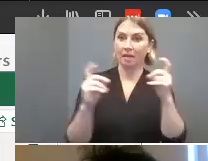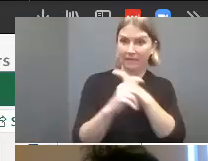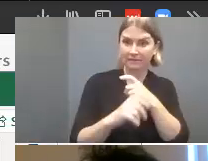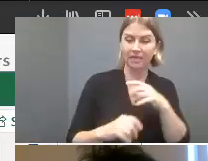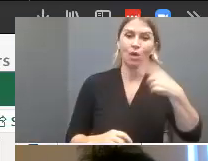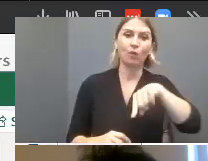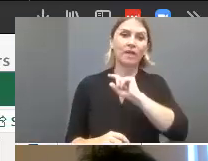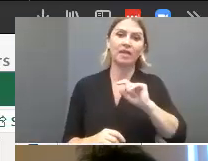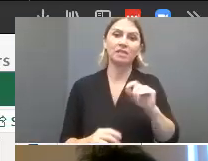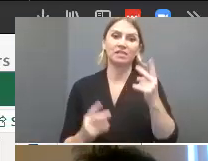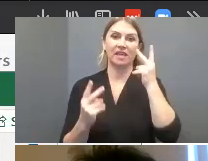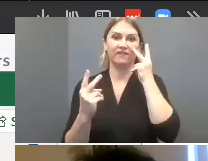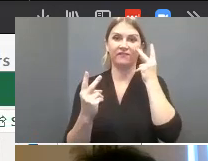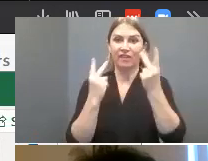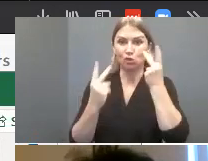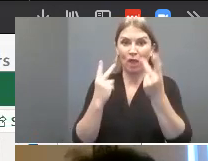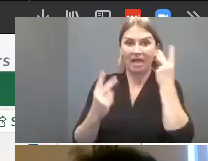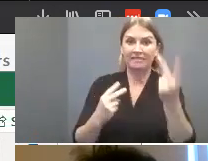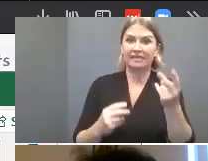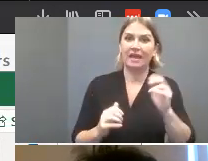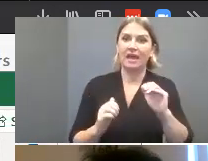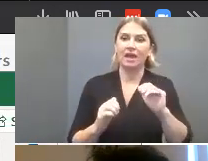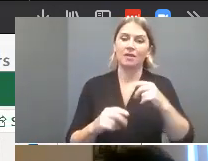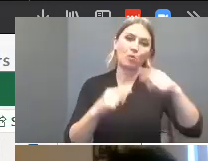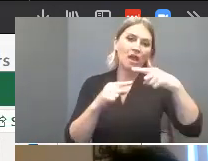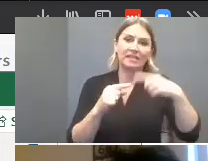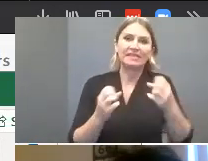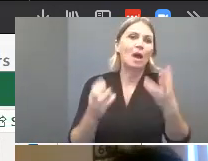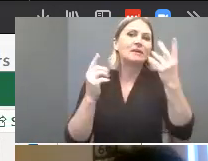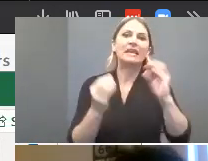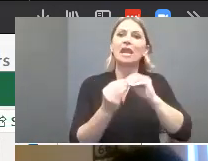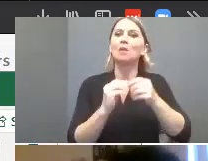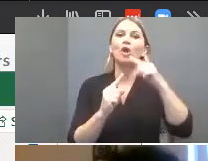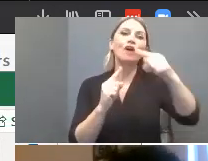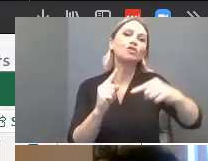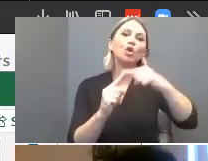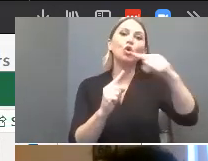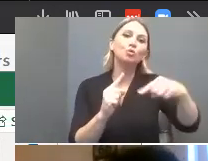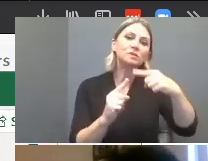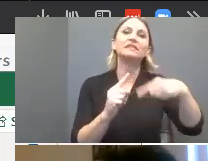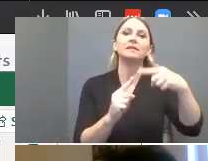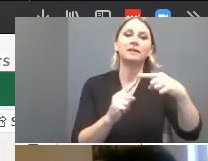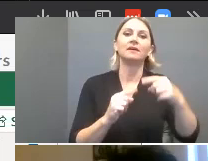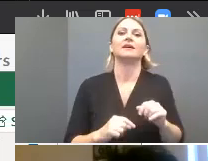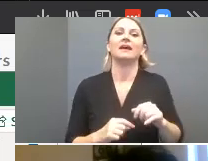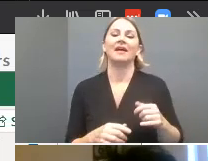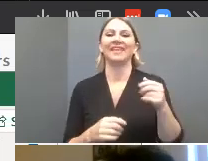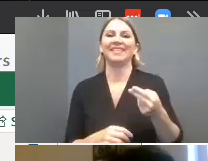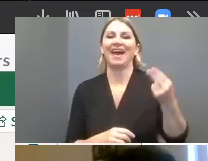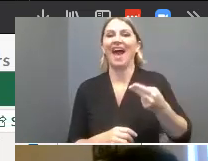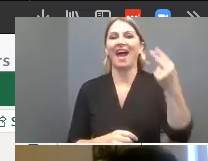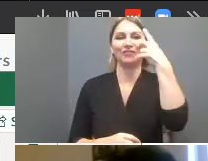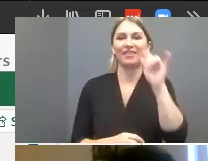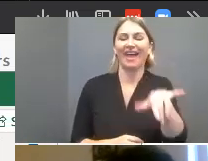we just visualized the process as to how many number of leaves there are of a merge sort, or the height of a tree of a merge sort.